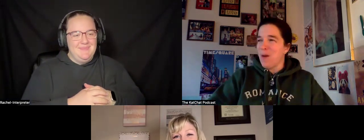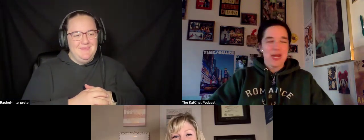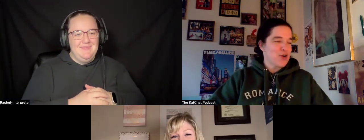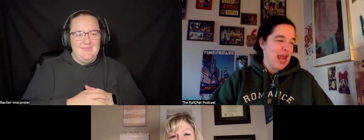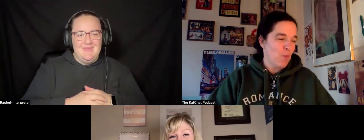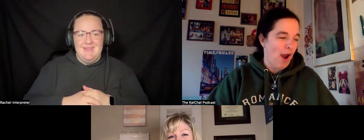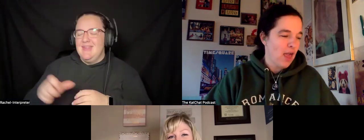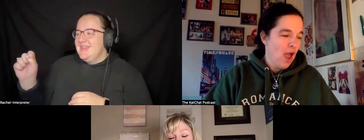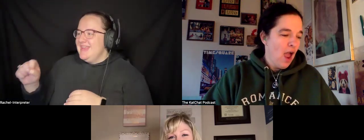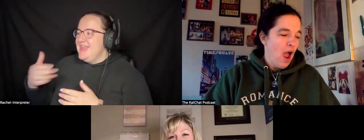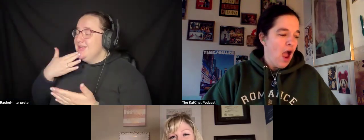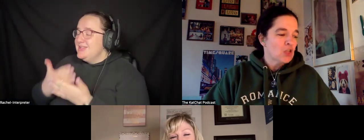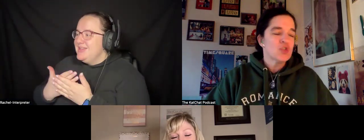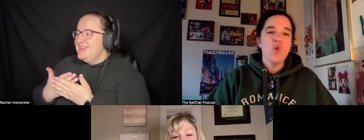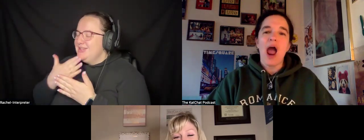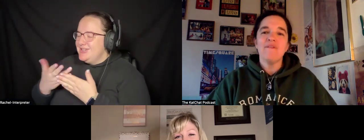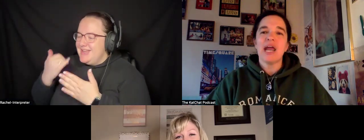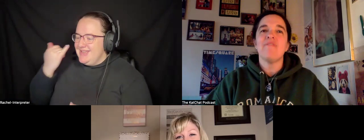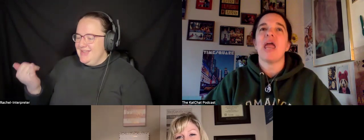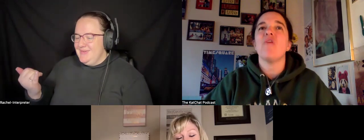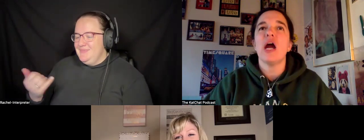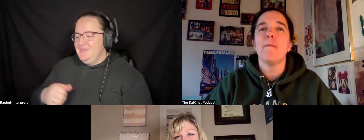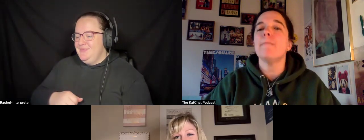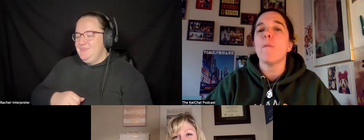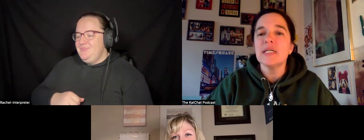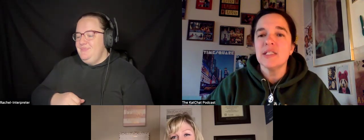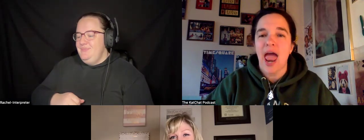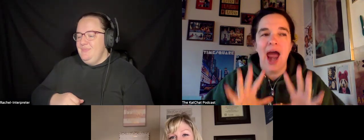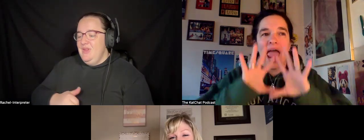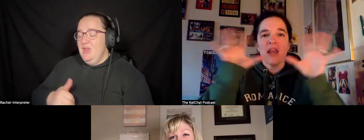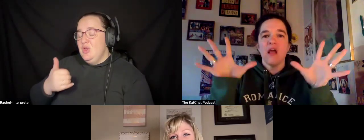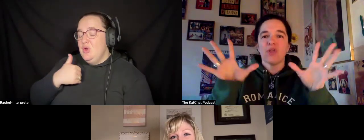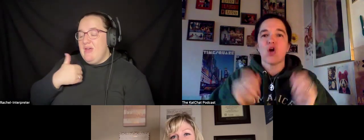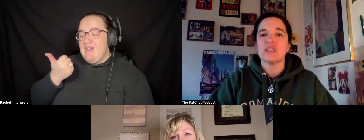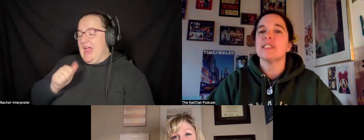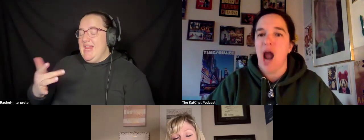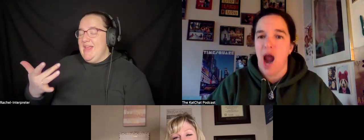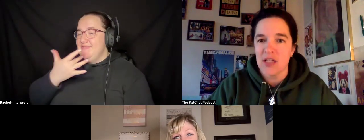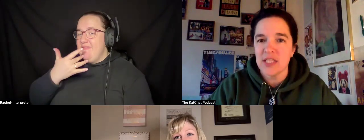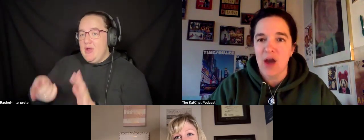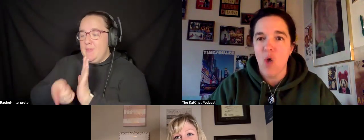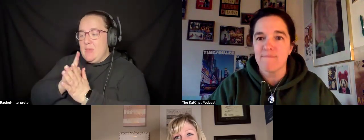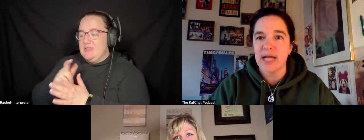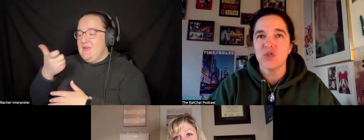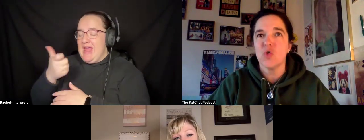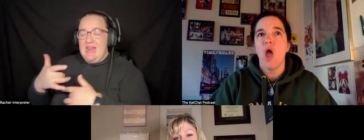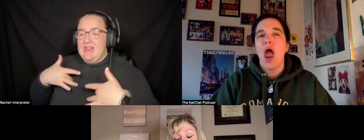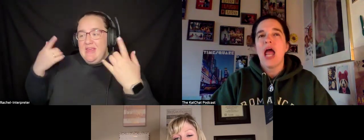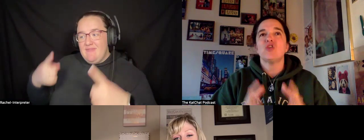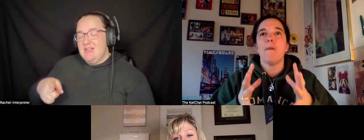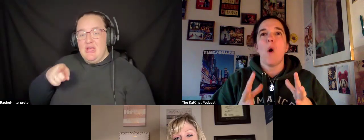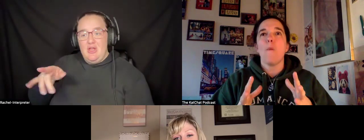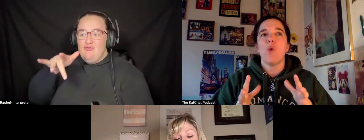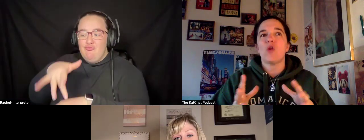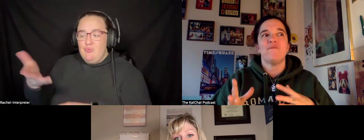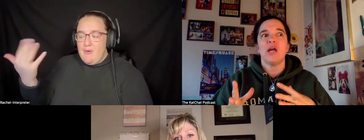Yeah, that would be a great one. Do you have any favorite moment at any of the Christmas cons that you have been to?